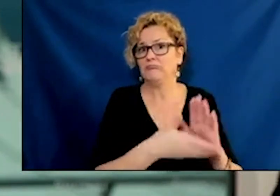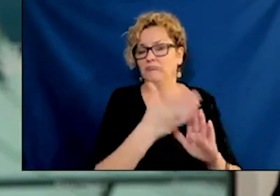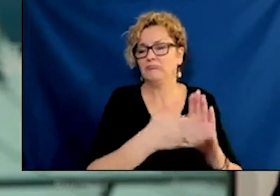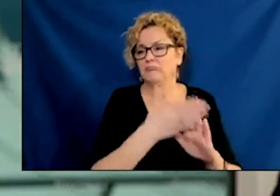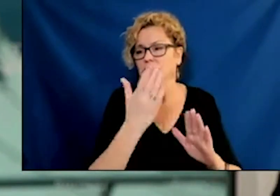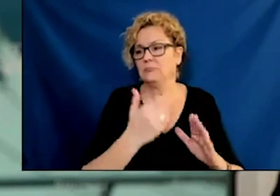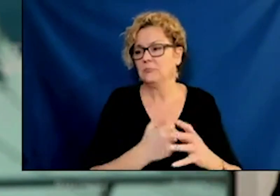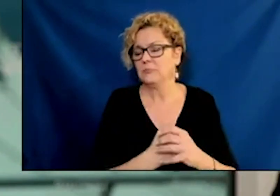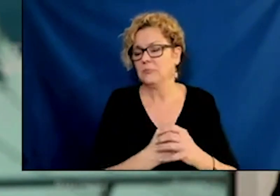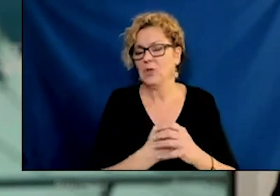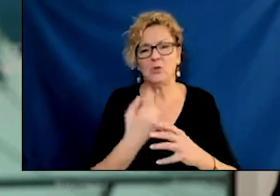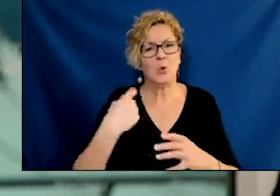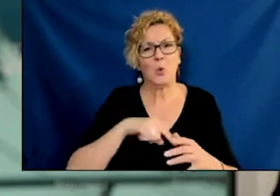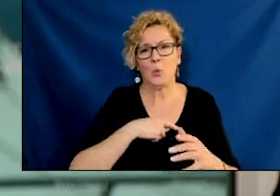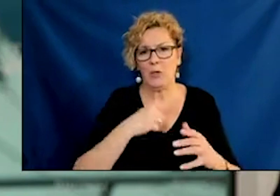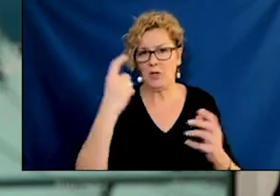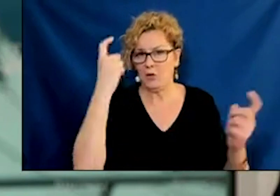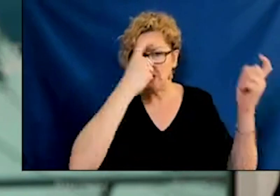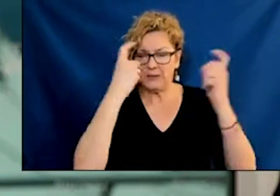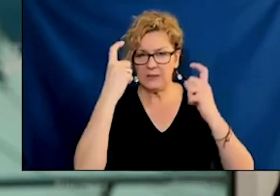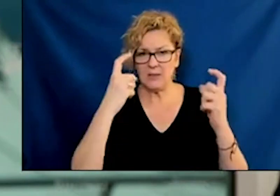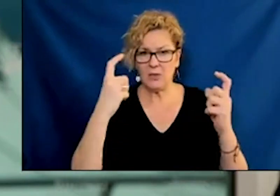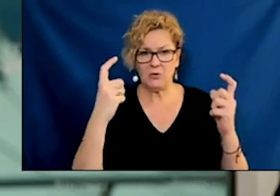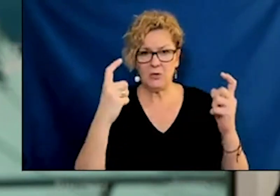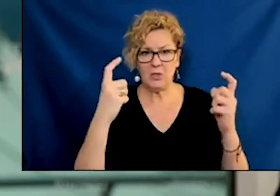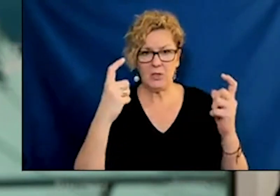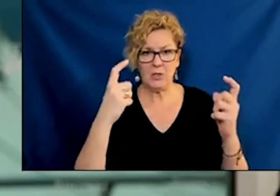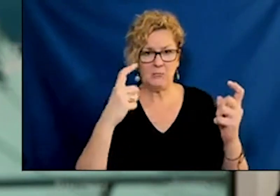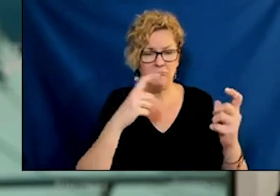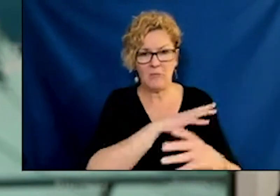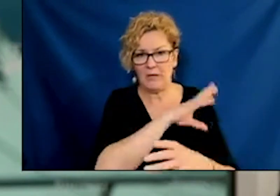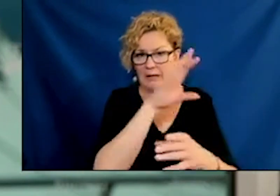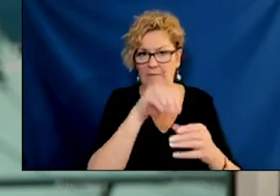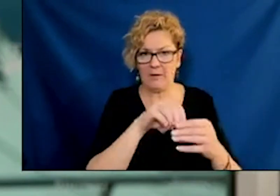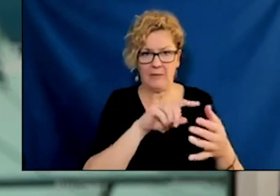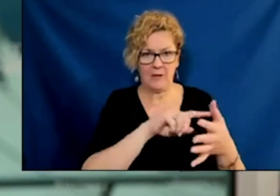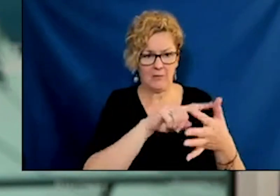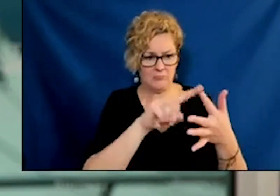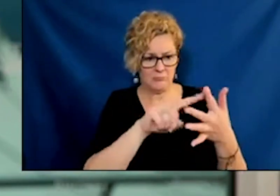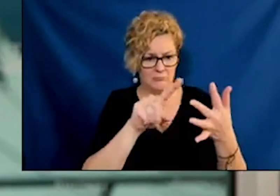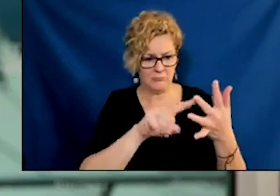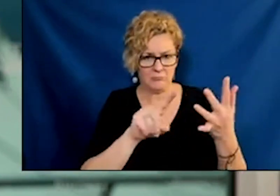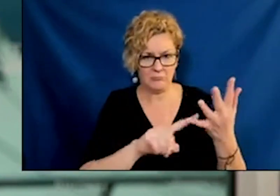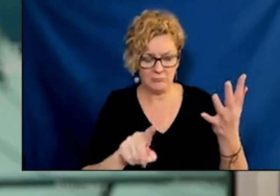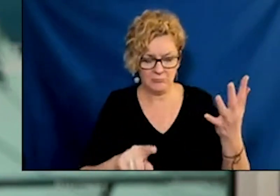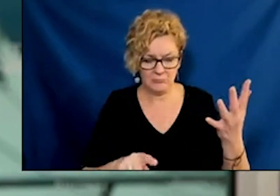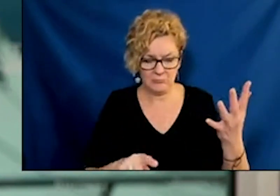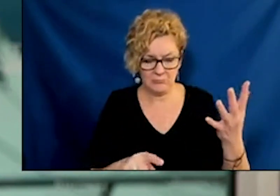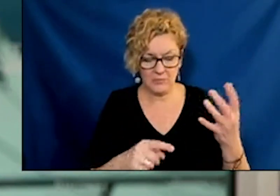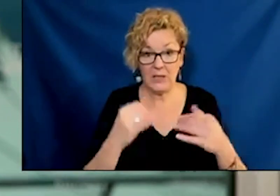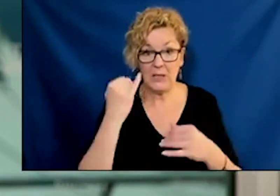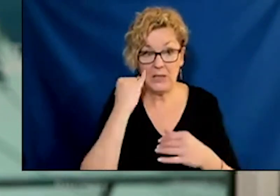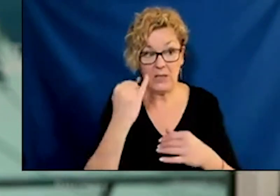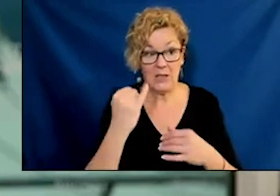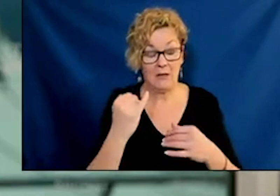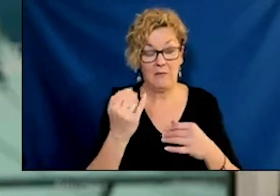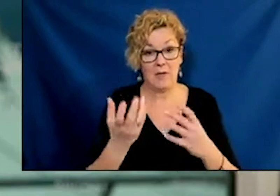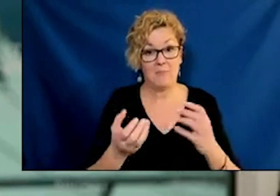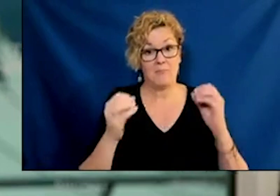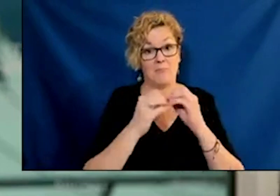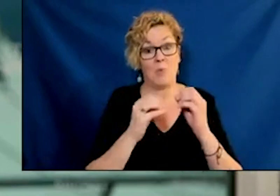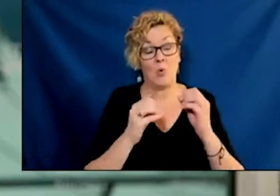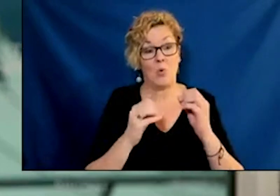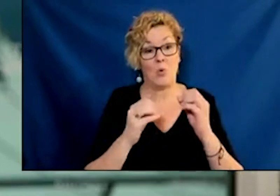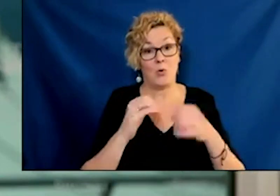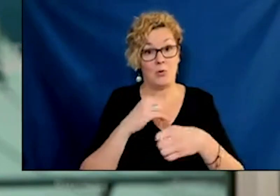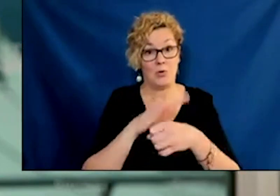severe infections and hospitalization and death. And as I mentioned earlier, the more transmission you have, the more likely it's